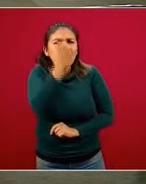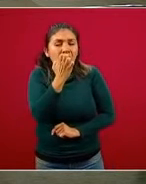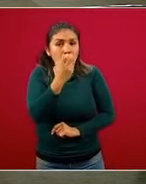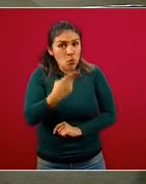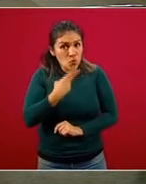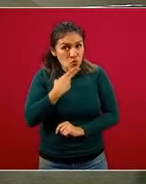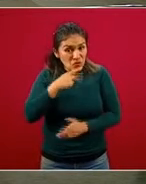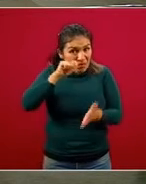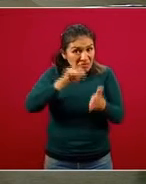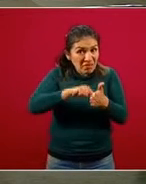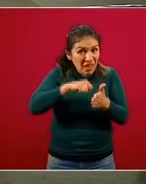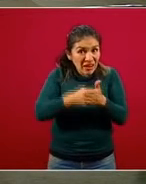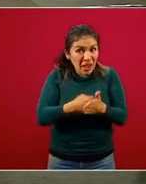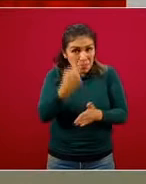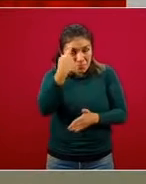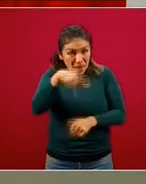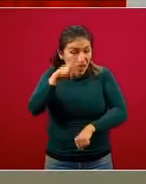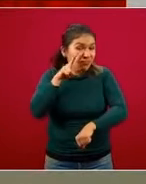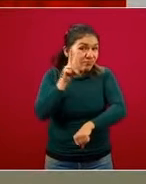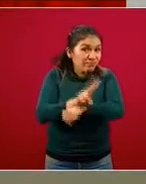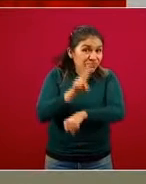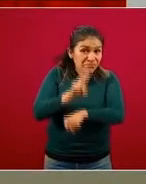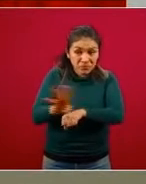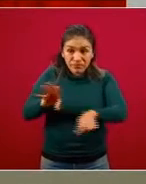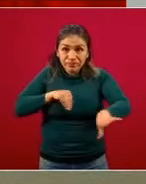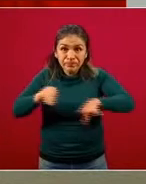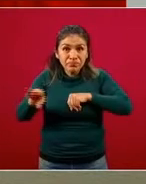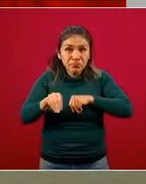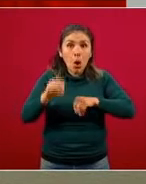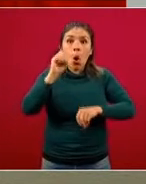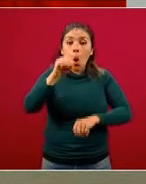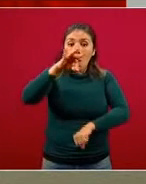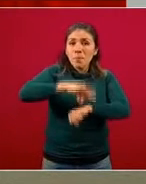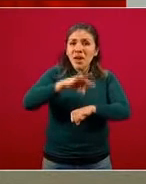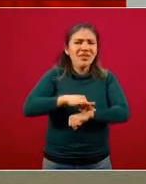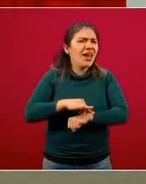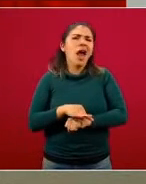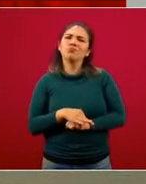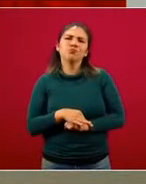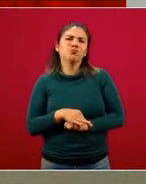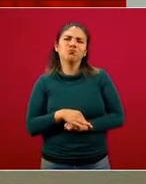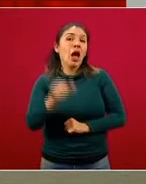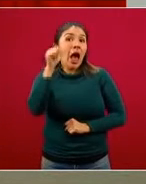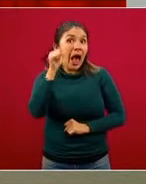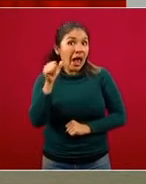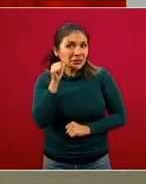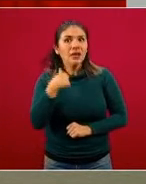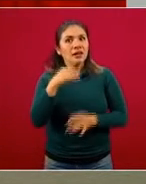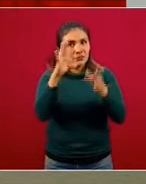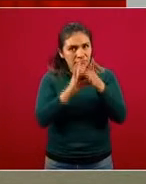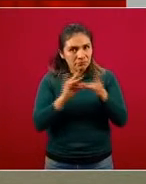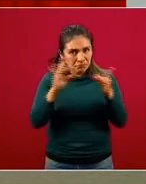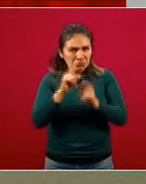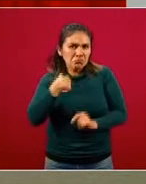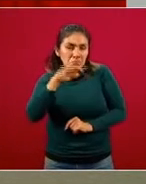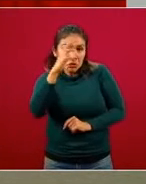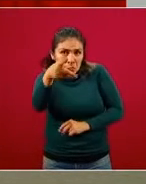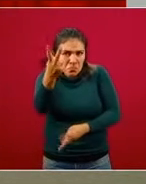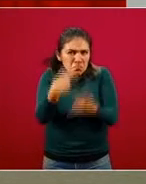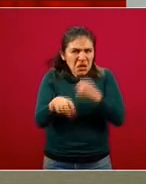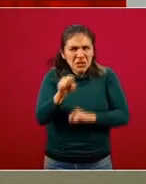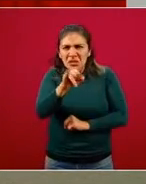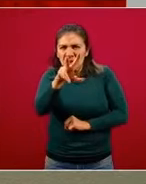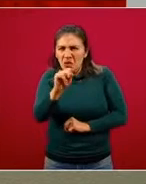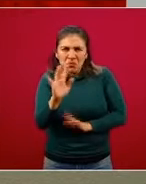we're doing testing and it doesn't have an epidemiological monitoring objective or point,